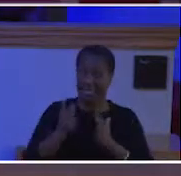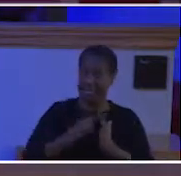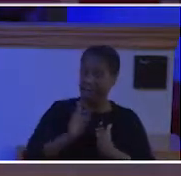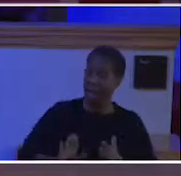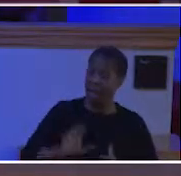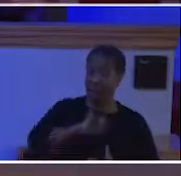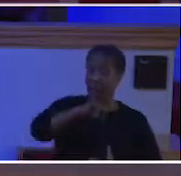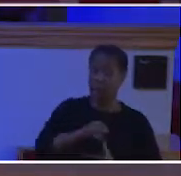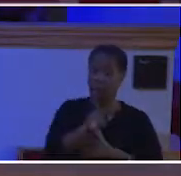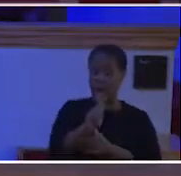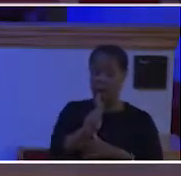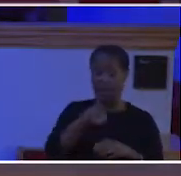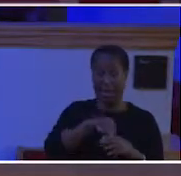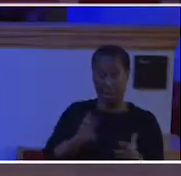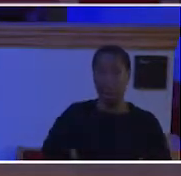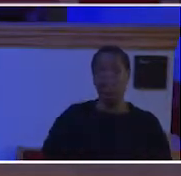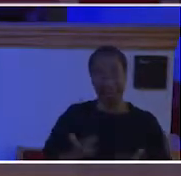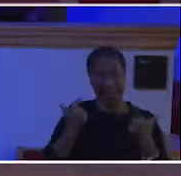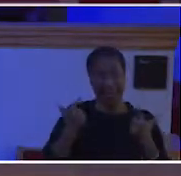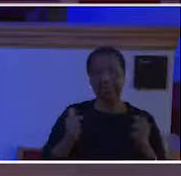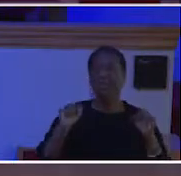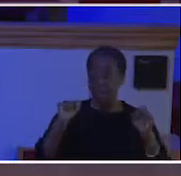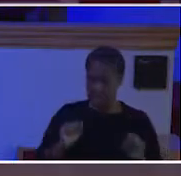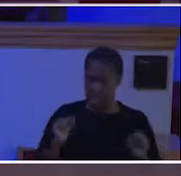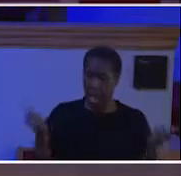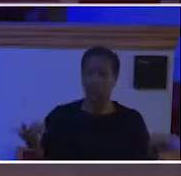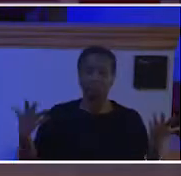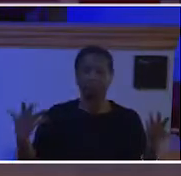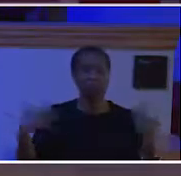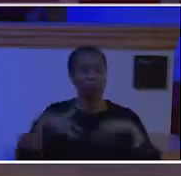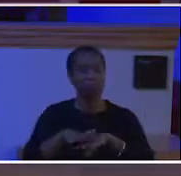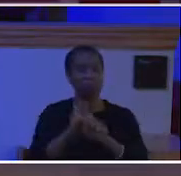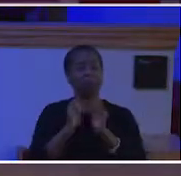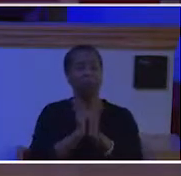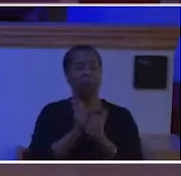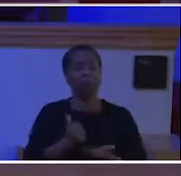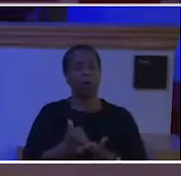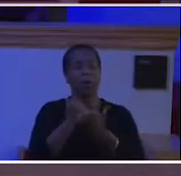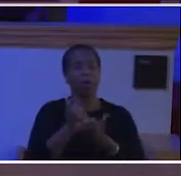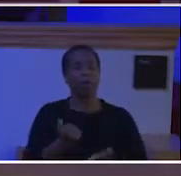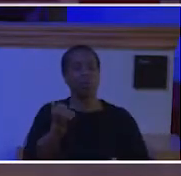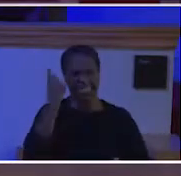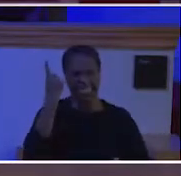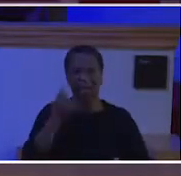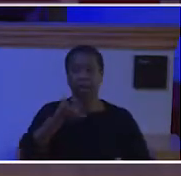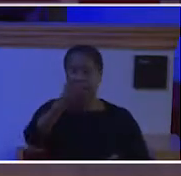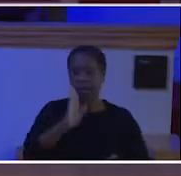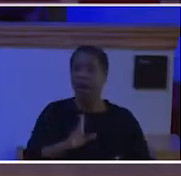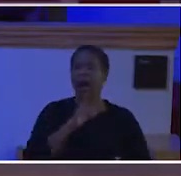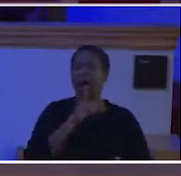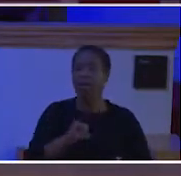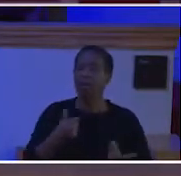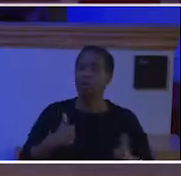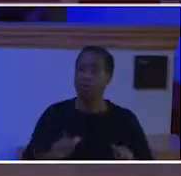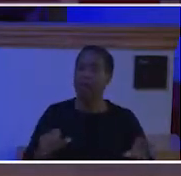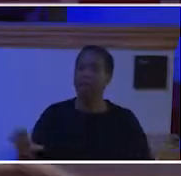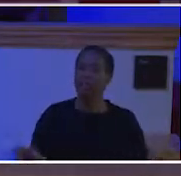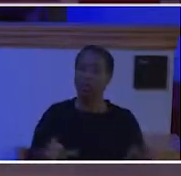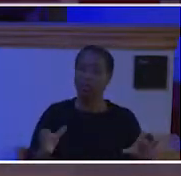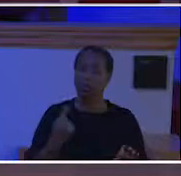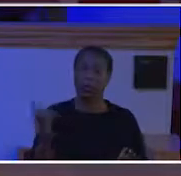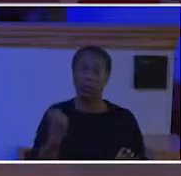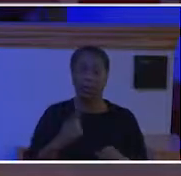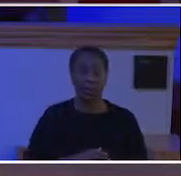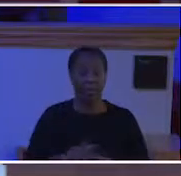life comes together in a confluence to help you understand God is trying to do something here.